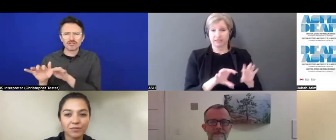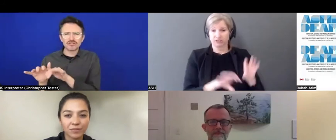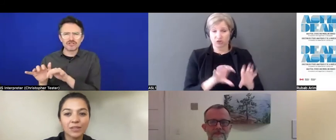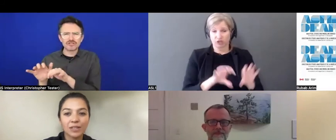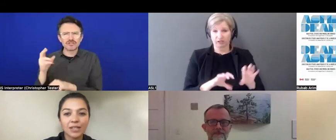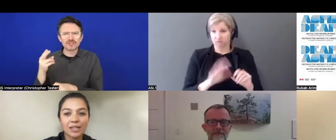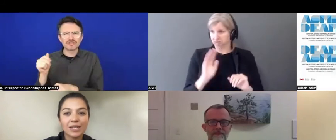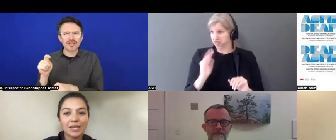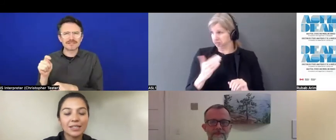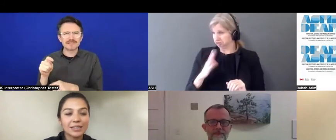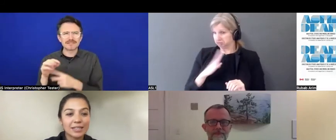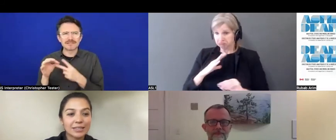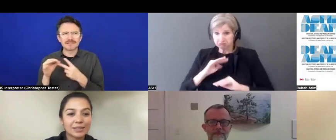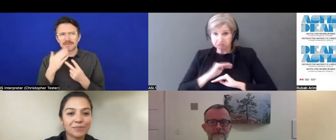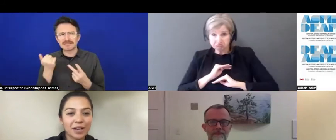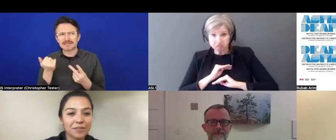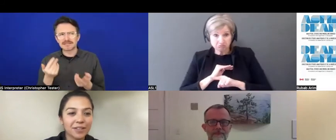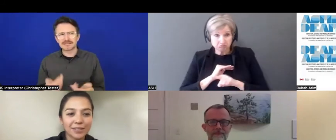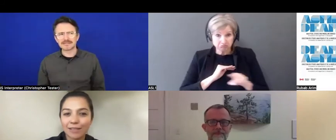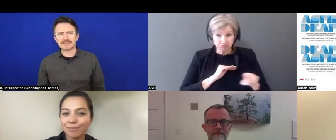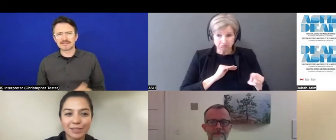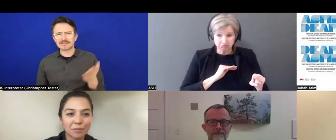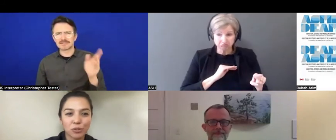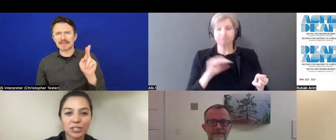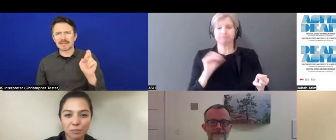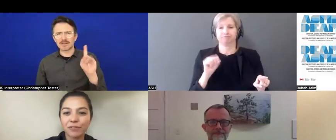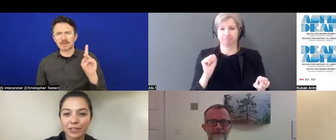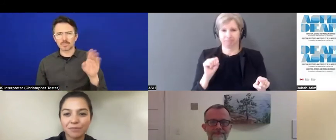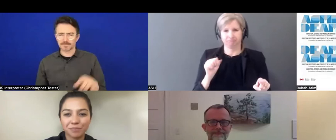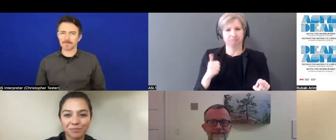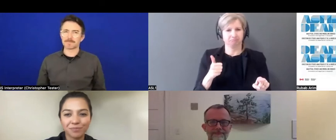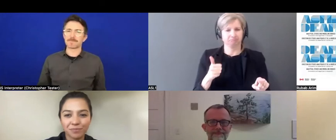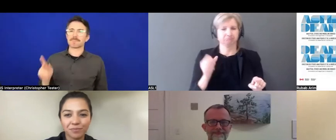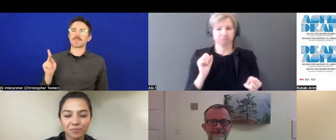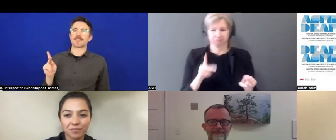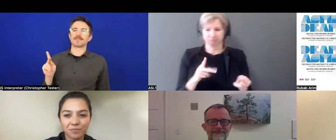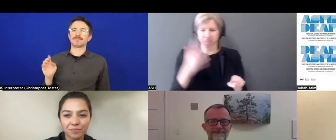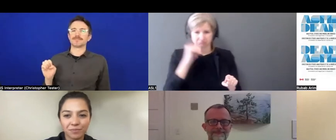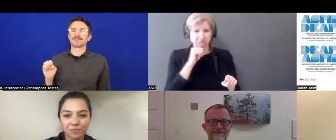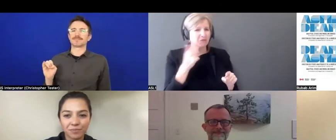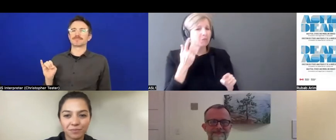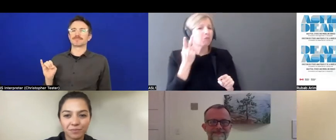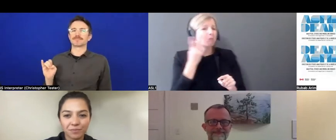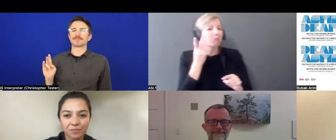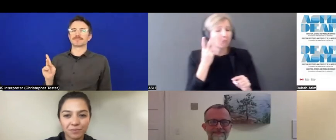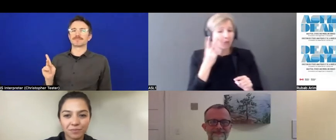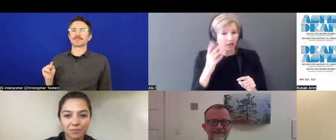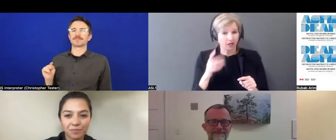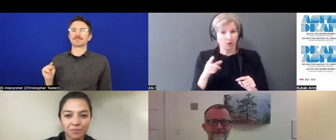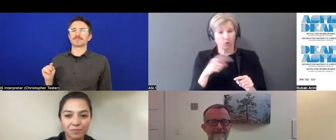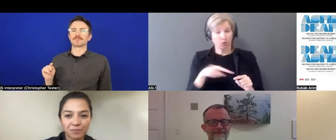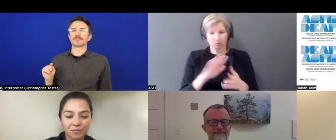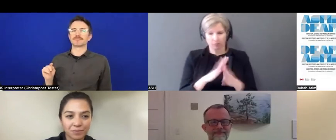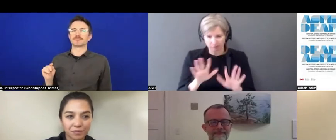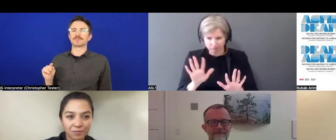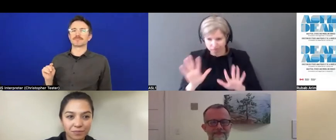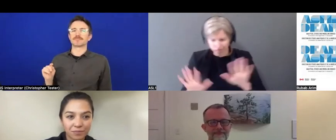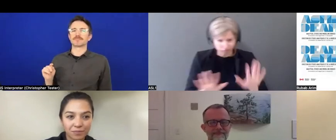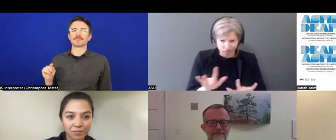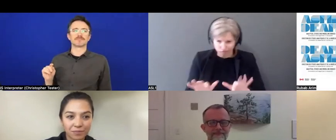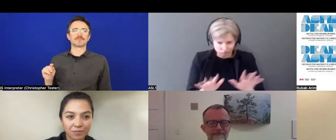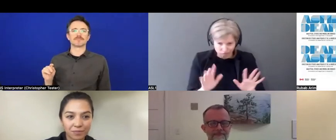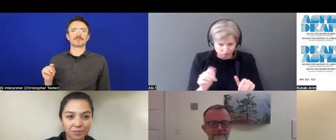seem okay? Yes, I think, yeah. Okay, let's give that a try. And while people are getting familiar with that, I'd